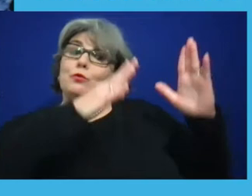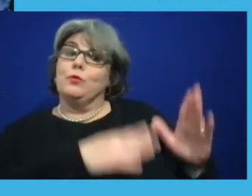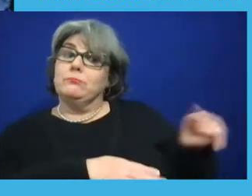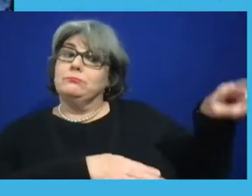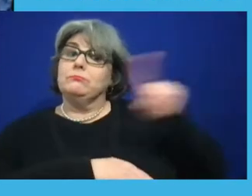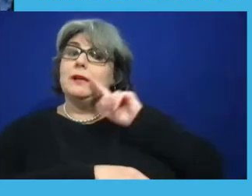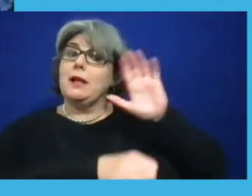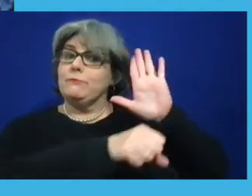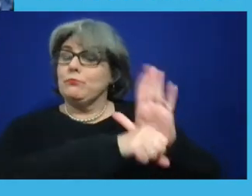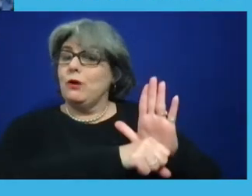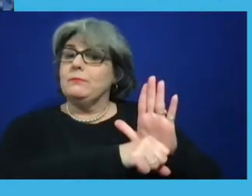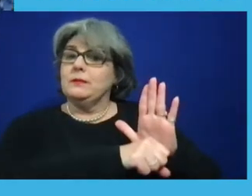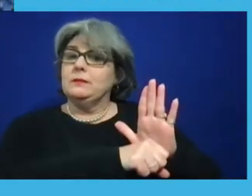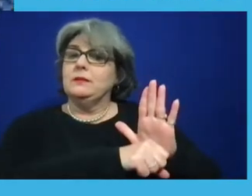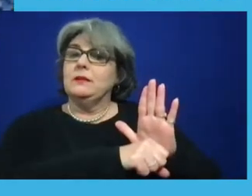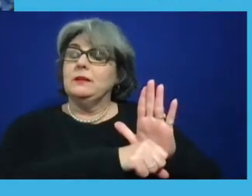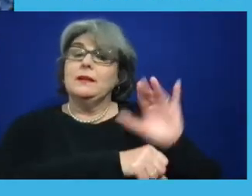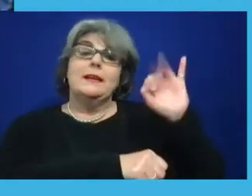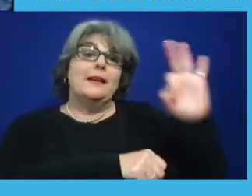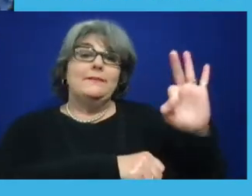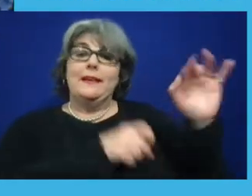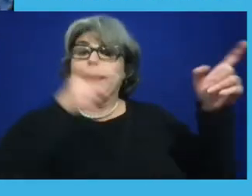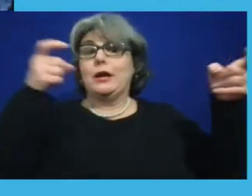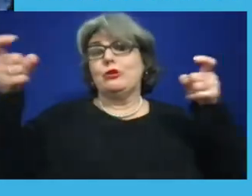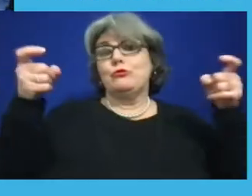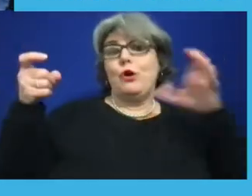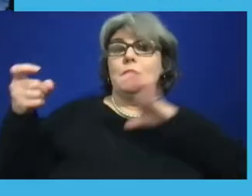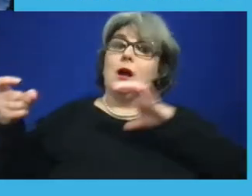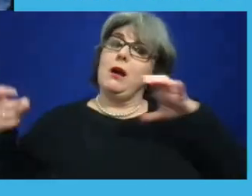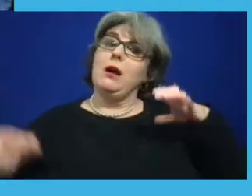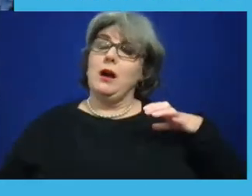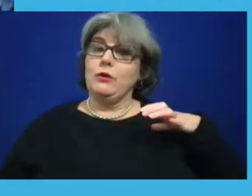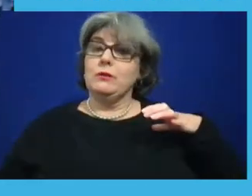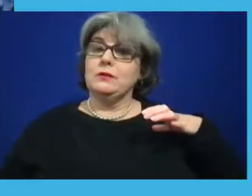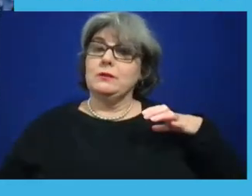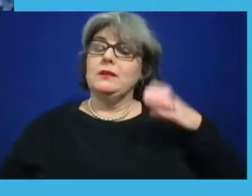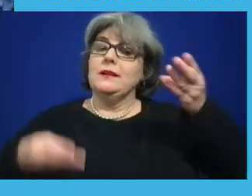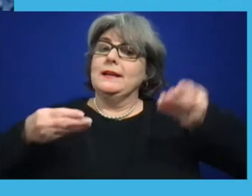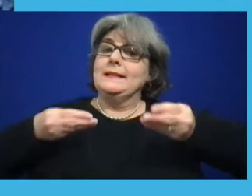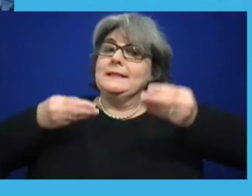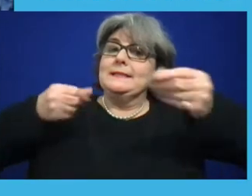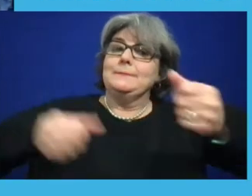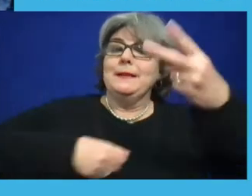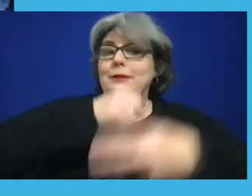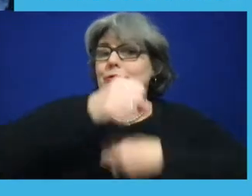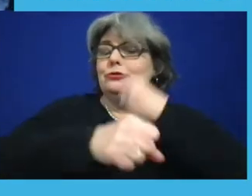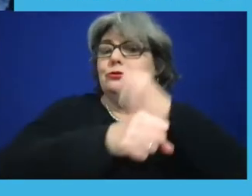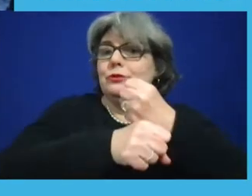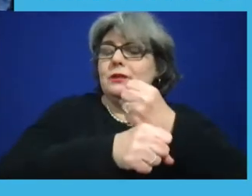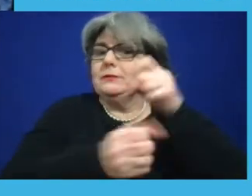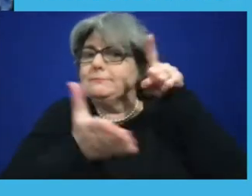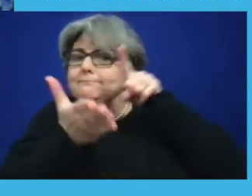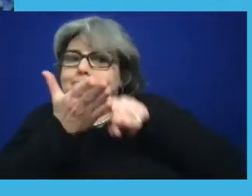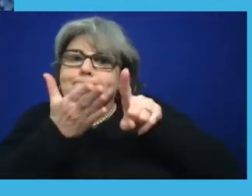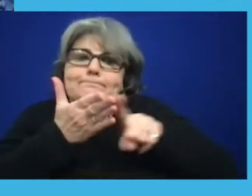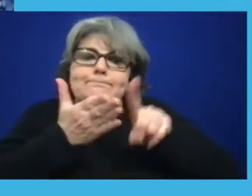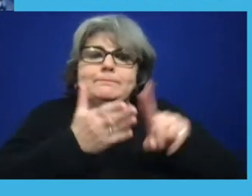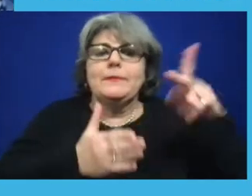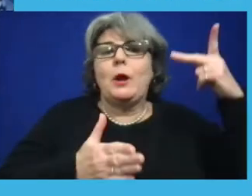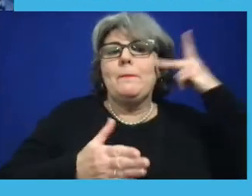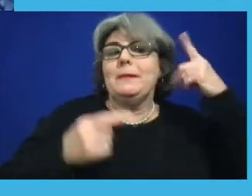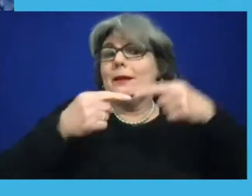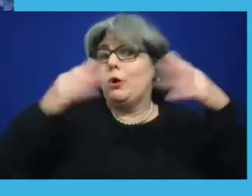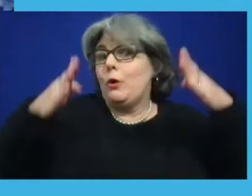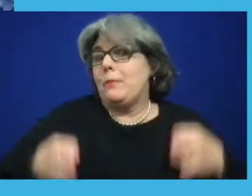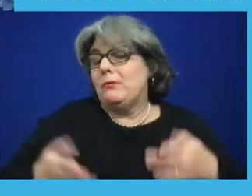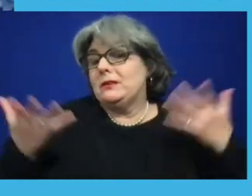Is it some of these folks in the other party that have promised if they get control of Congress, they'll